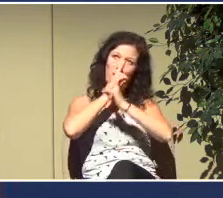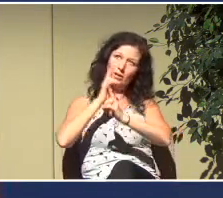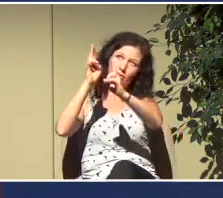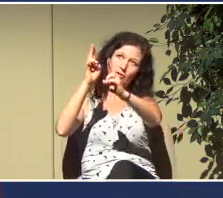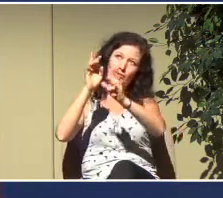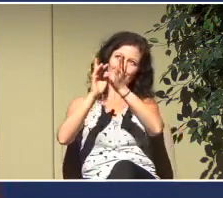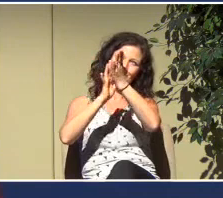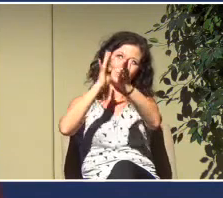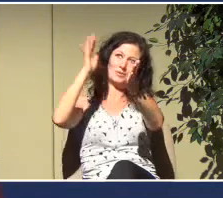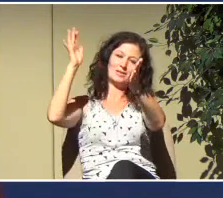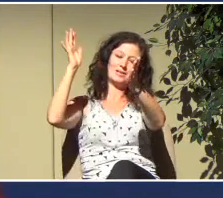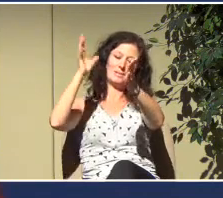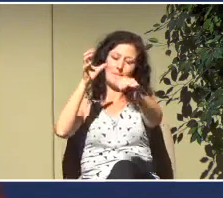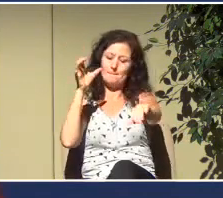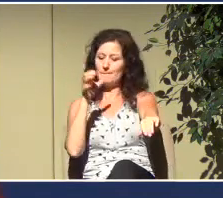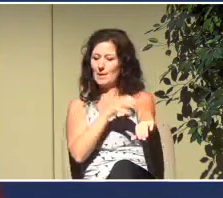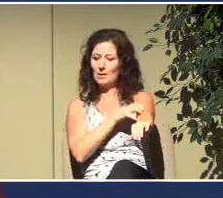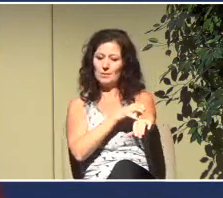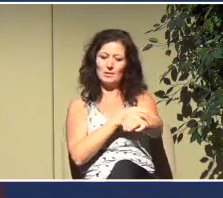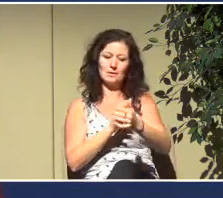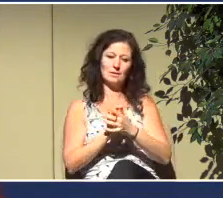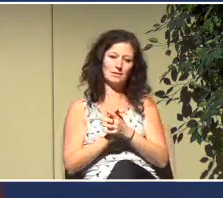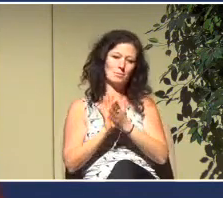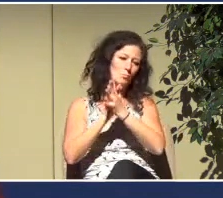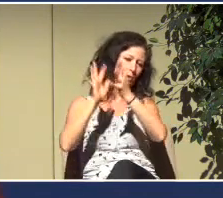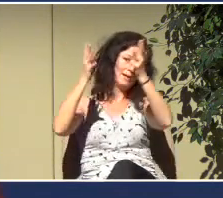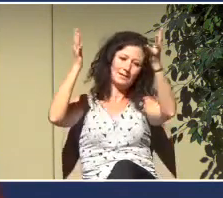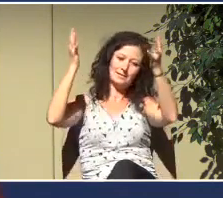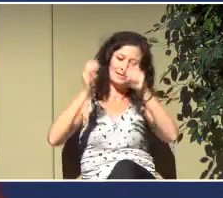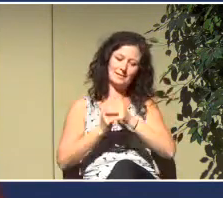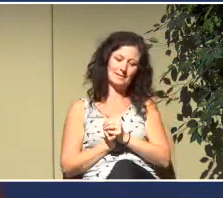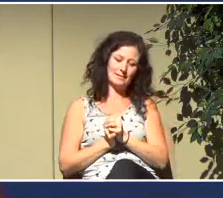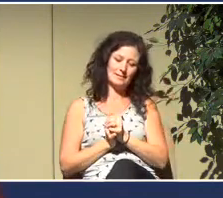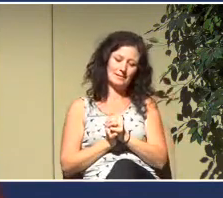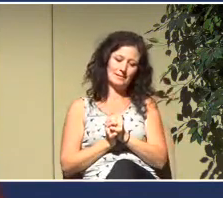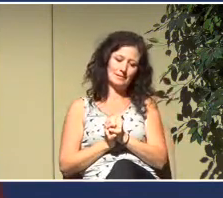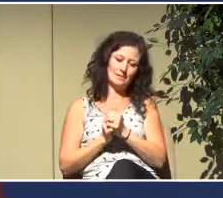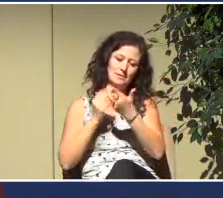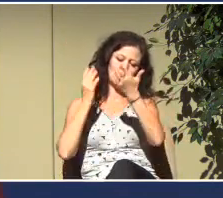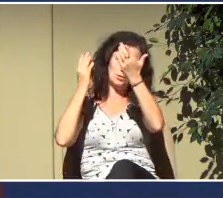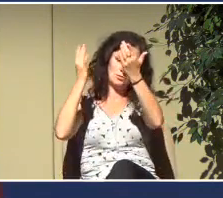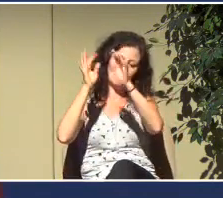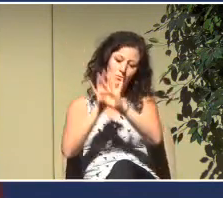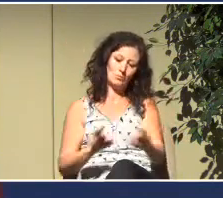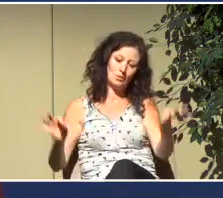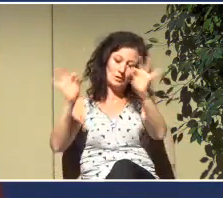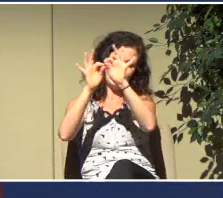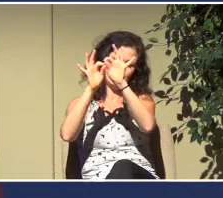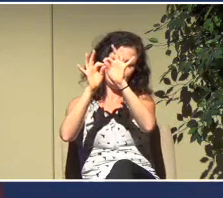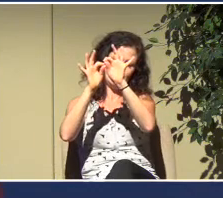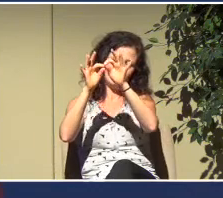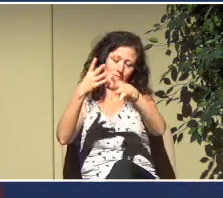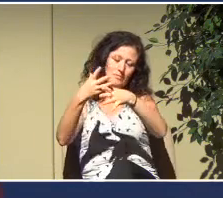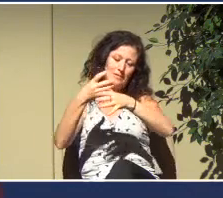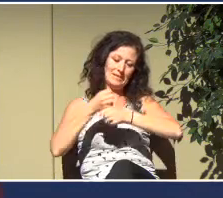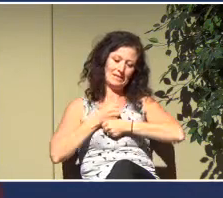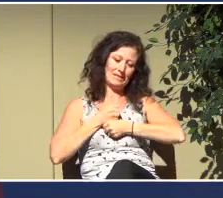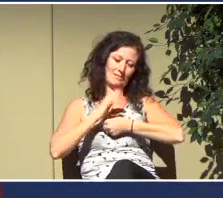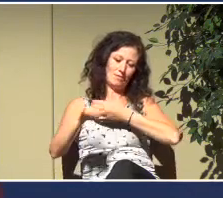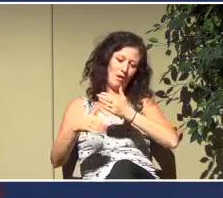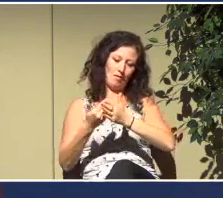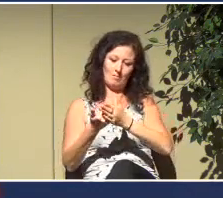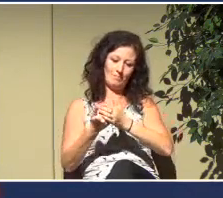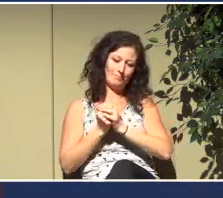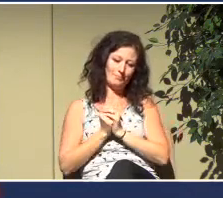glory and power and praise. You are worthy to receive that, and you are worthy